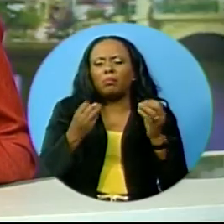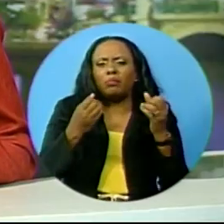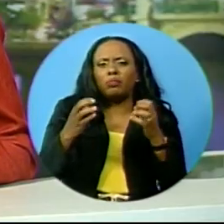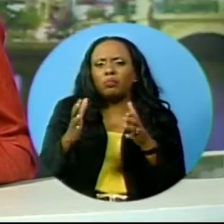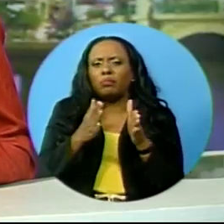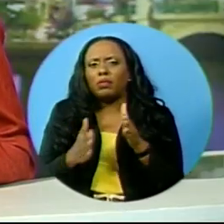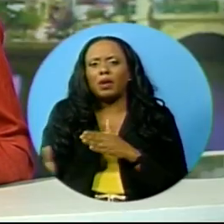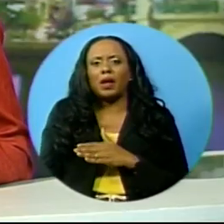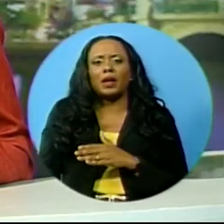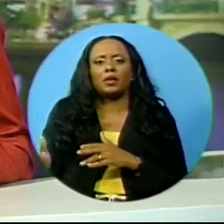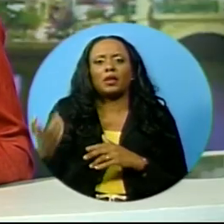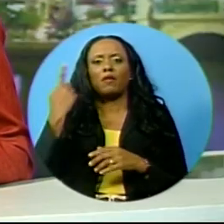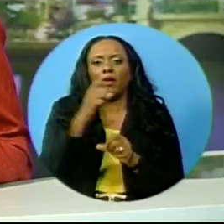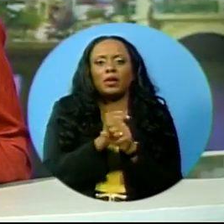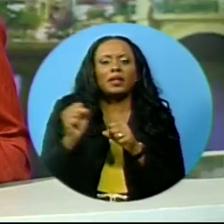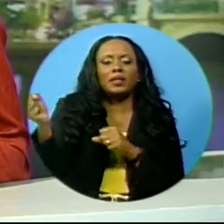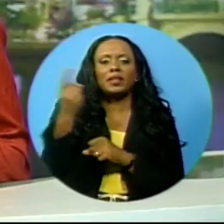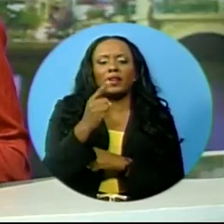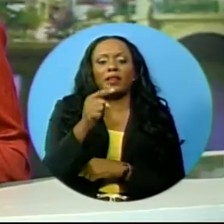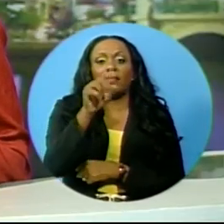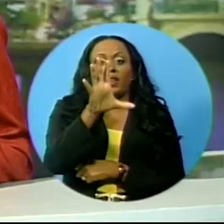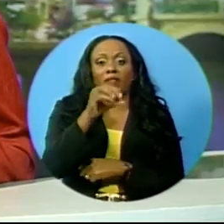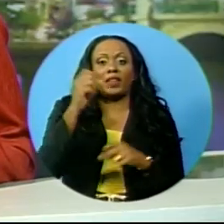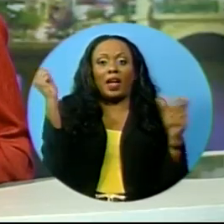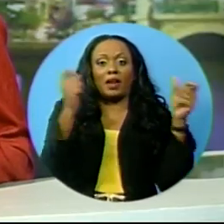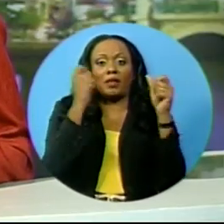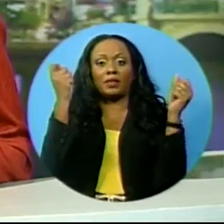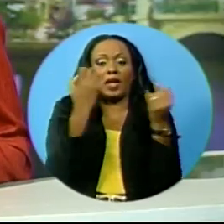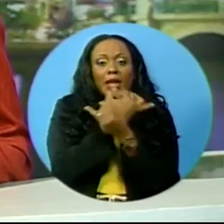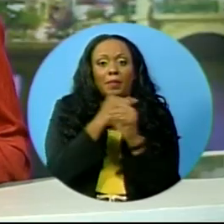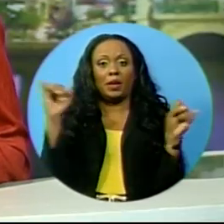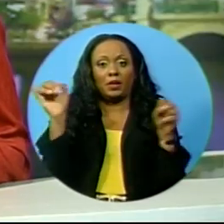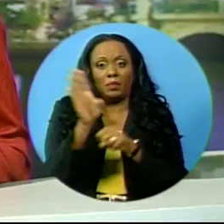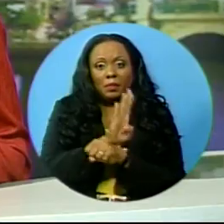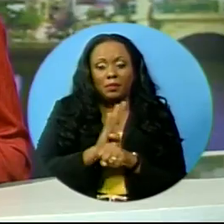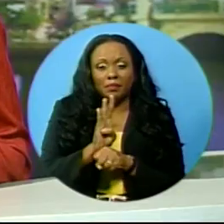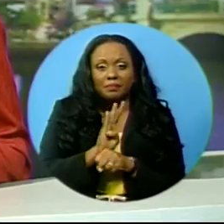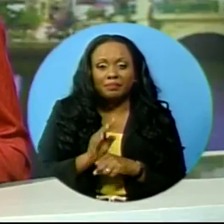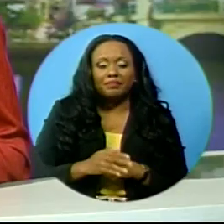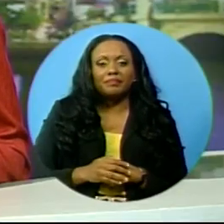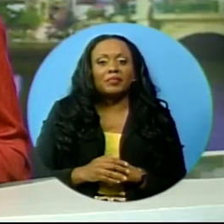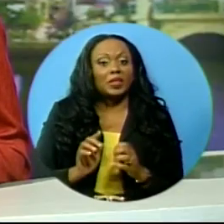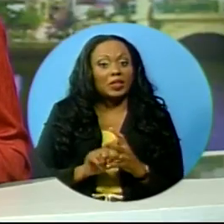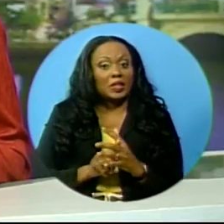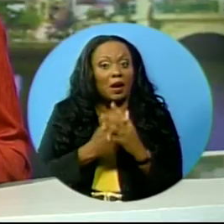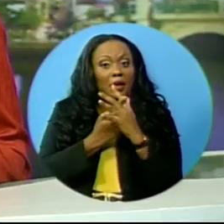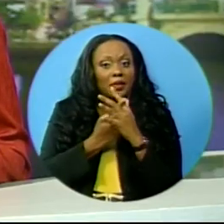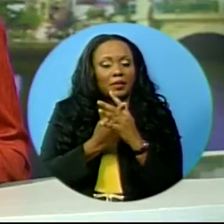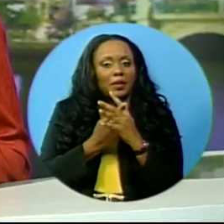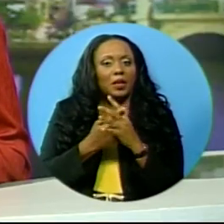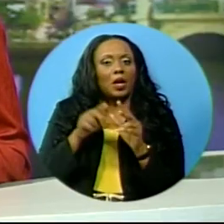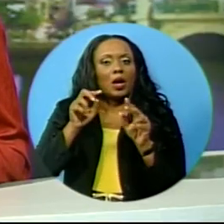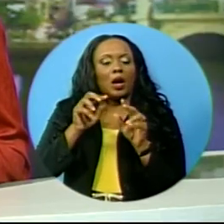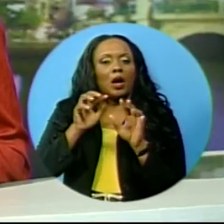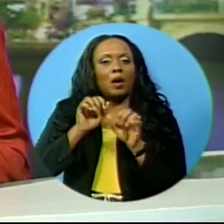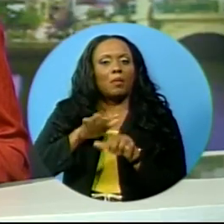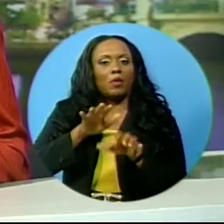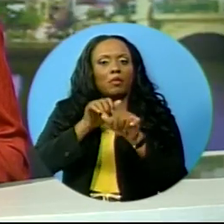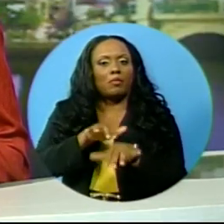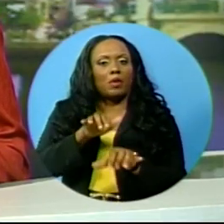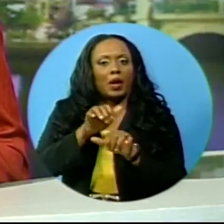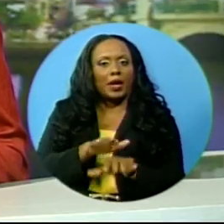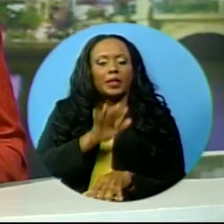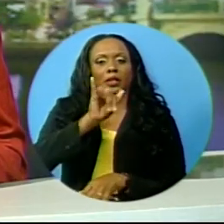mark the 50th anniversary of independence next year. To launch that celebration, a parade will be held on the 6th of January